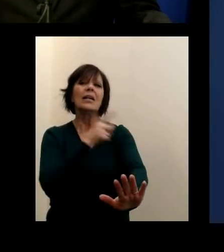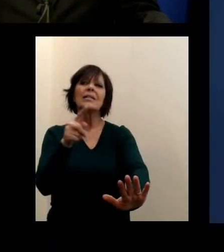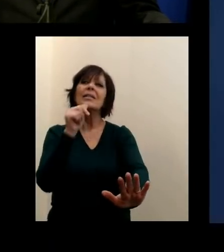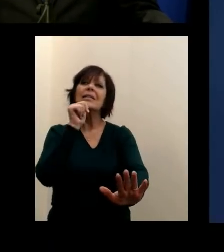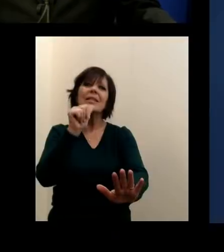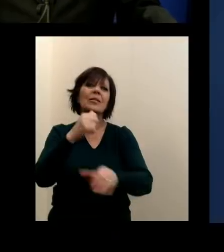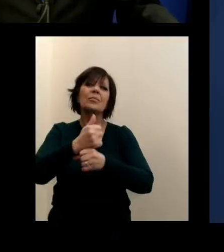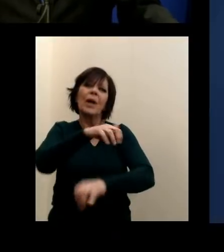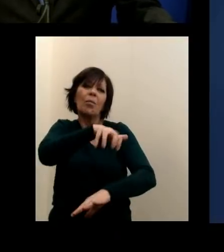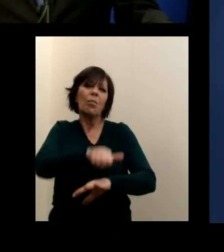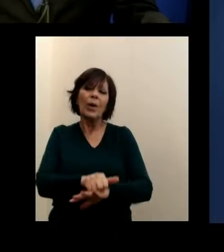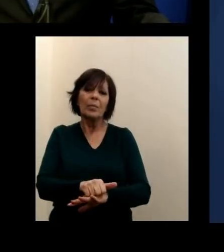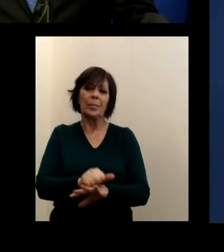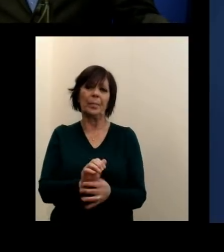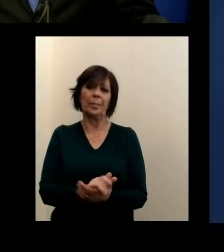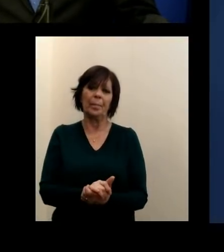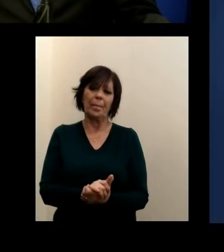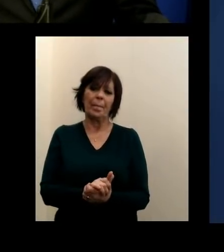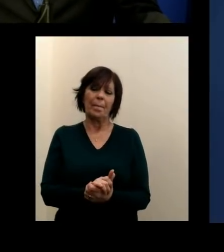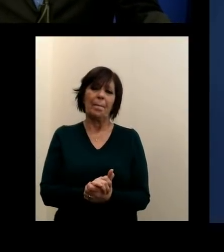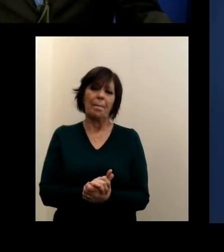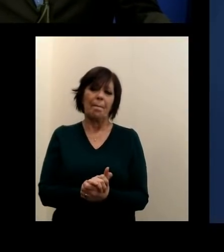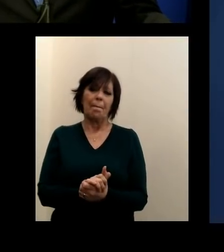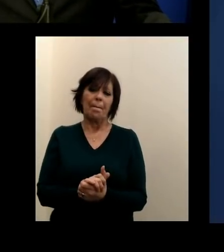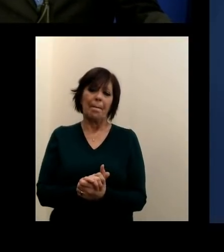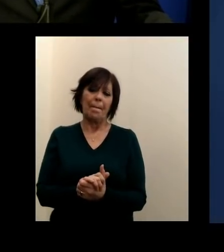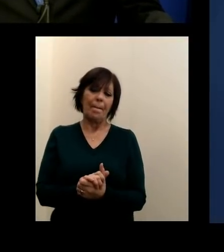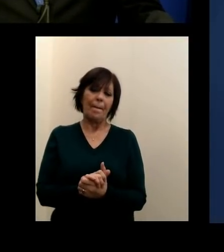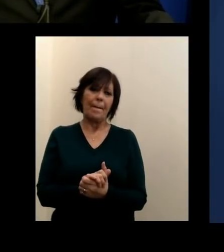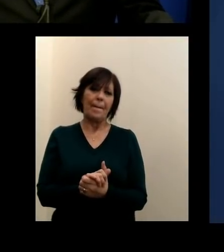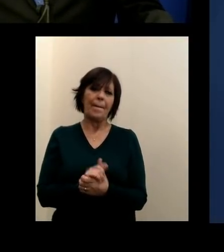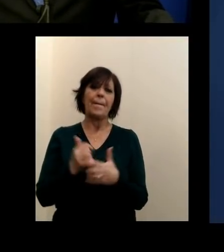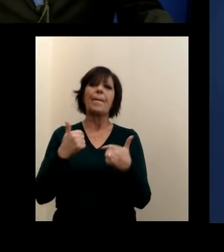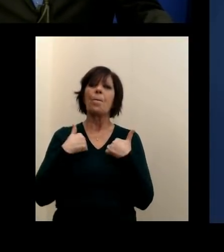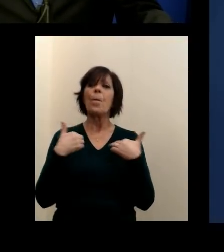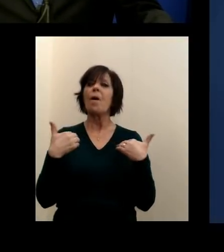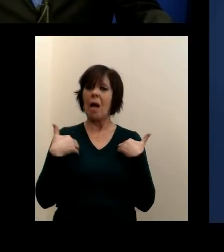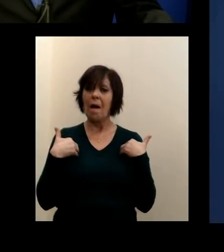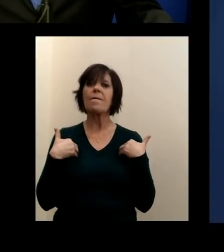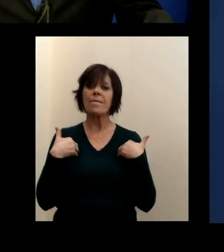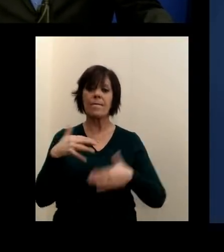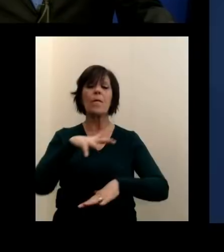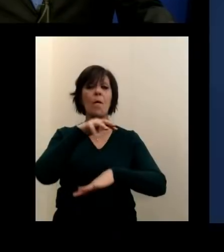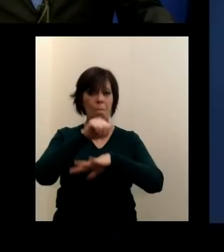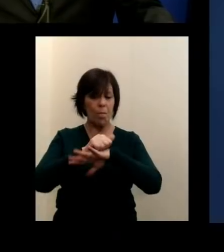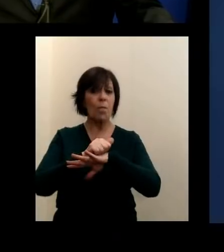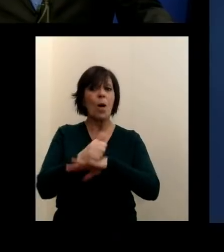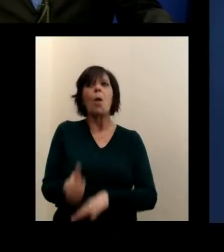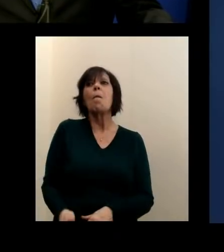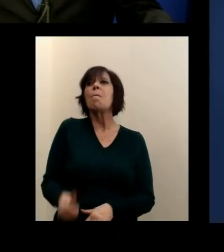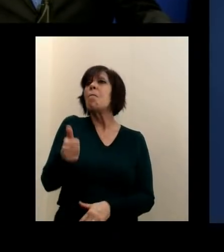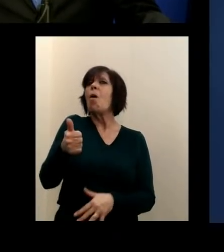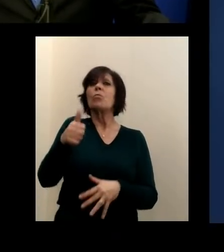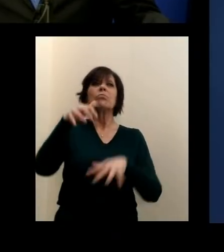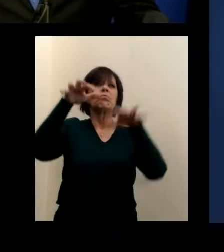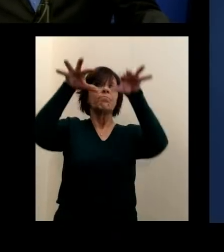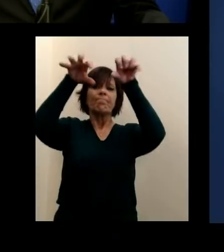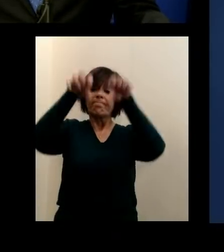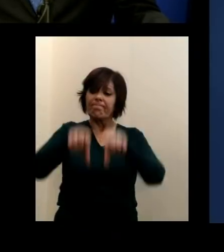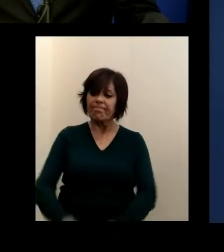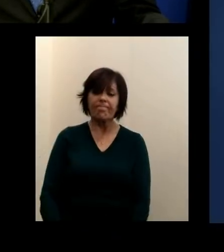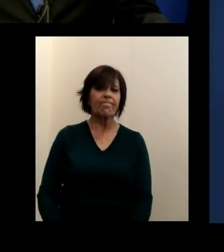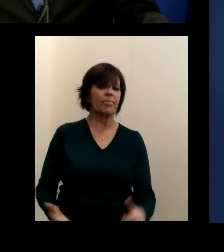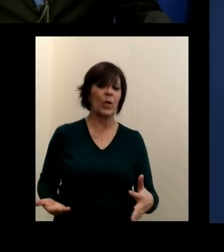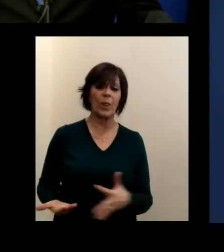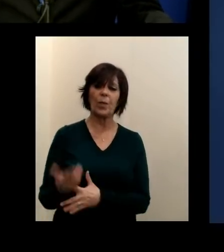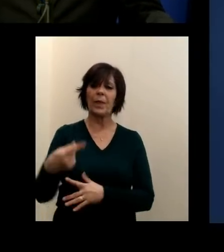not scheduled an appointment. We have appointments scheduled, most of them which have been taken up all the way through the remainder